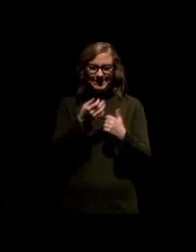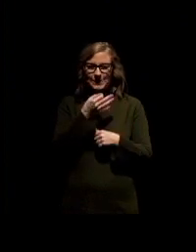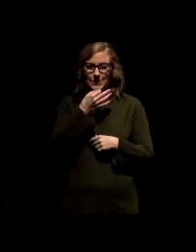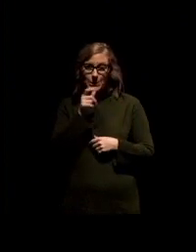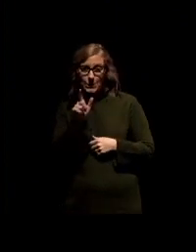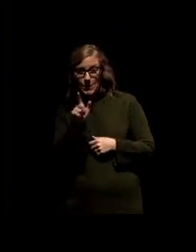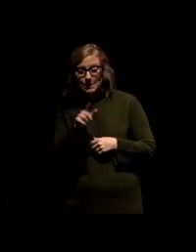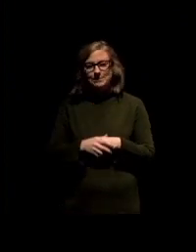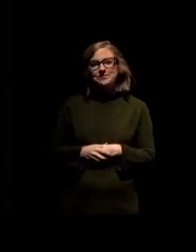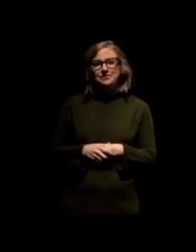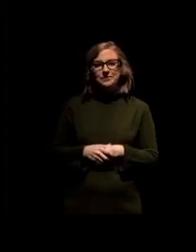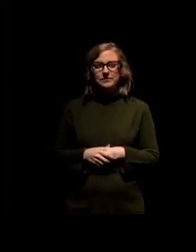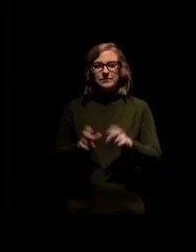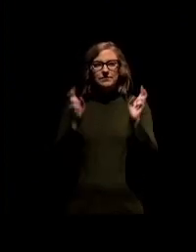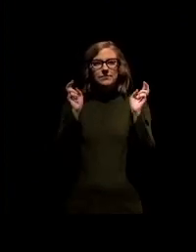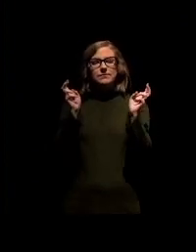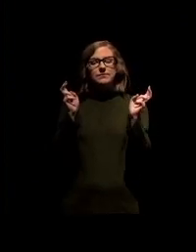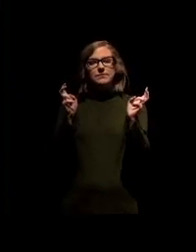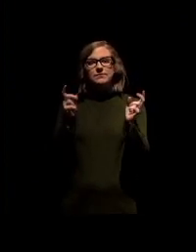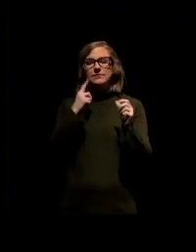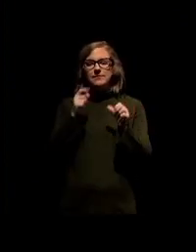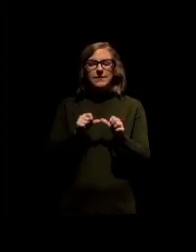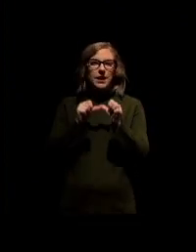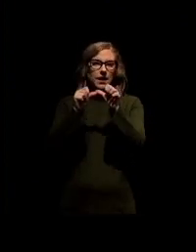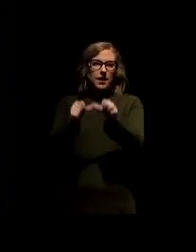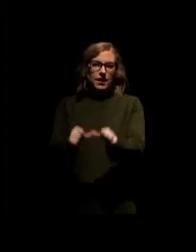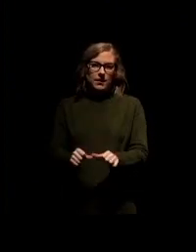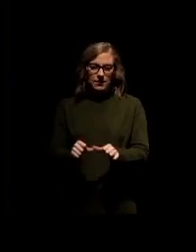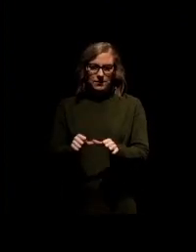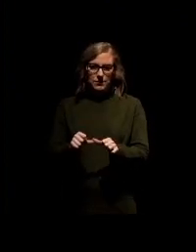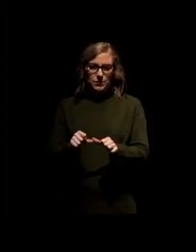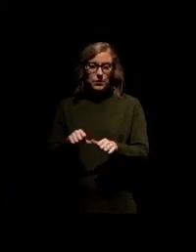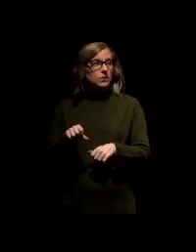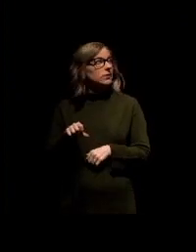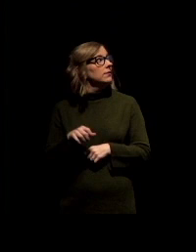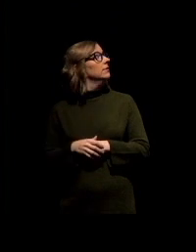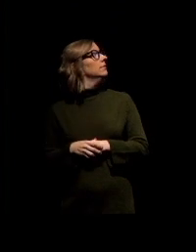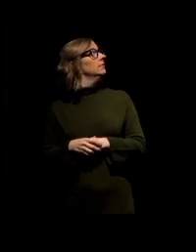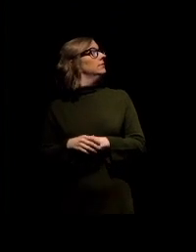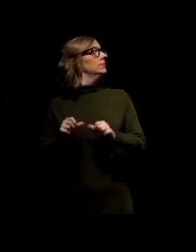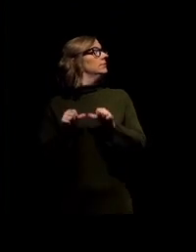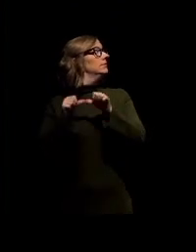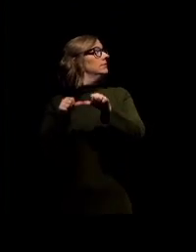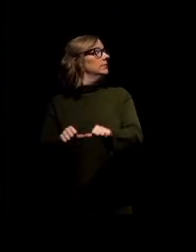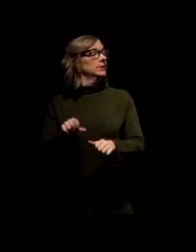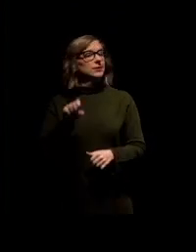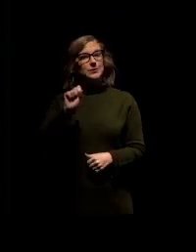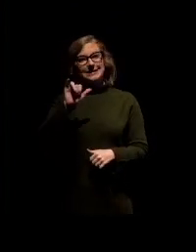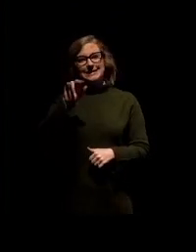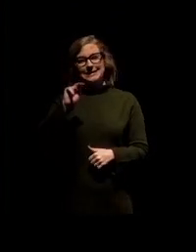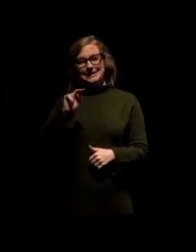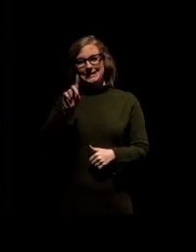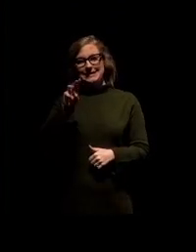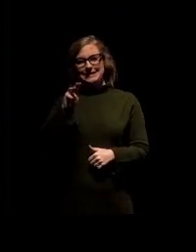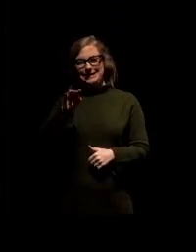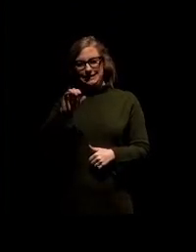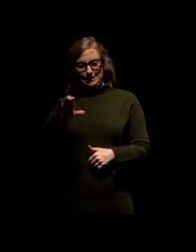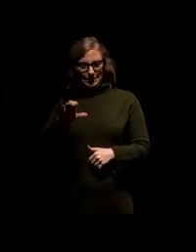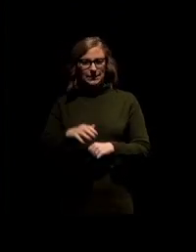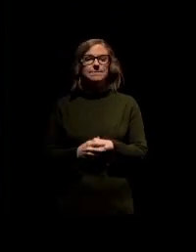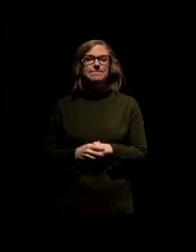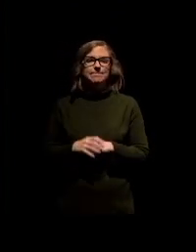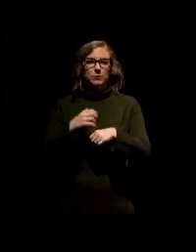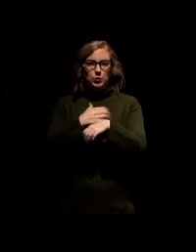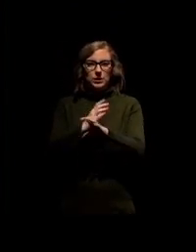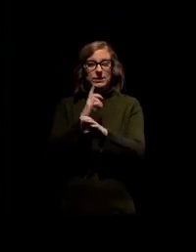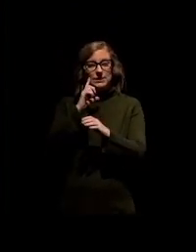So the title of my talk is "An Ongoing Pandemic: The Impact of Public Health Crisis on Minnesota's First Peoples."